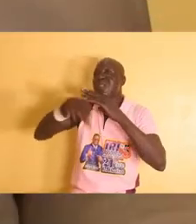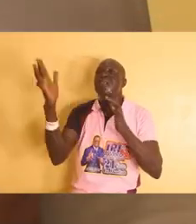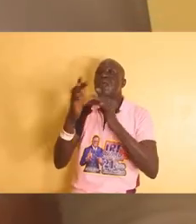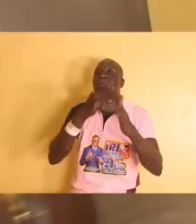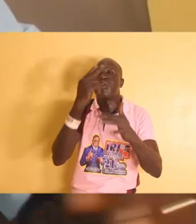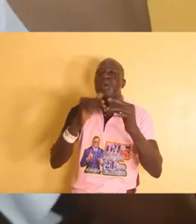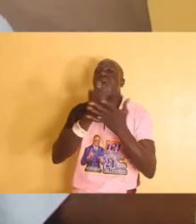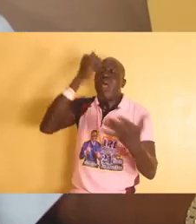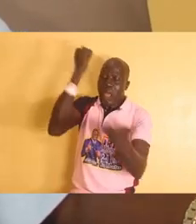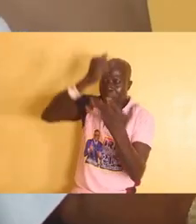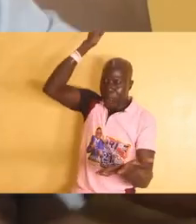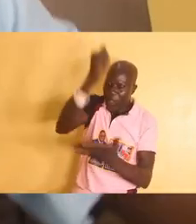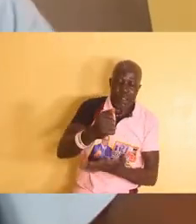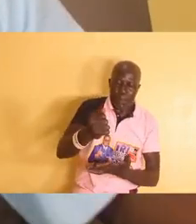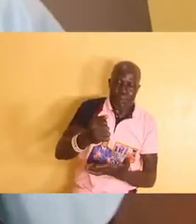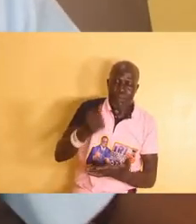Jésù. Ó yẹ máa parẹ́.